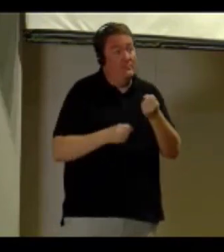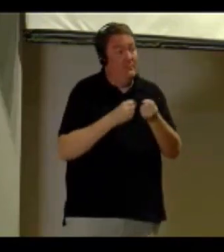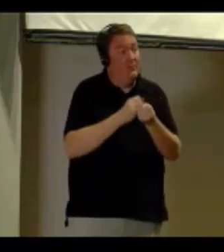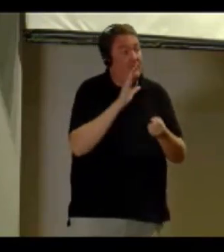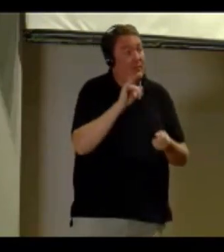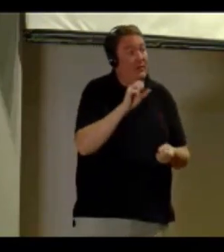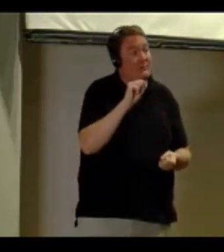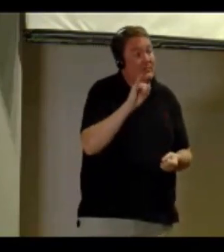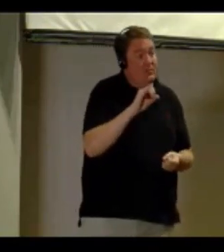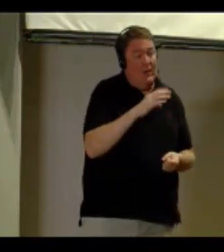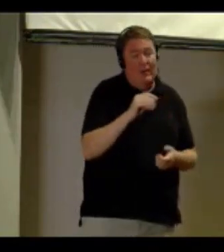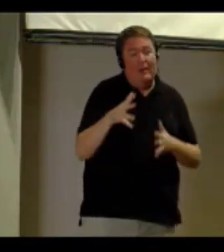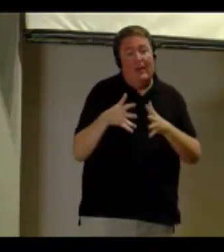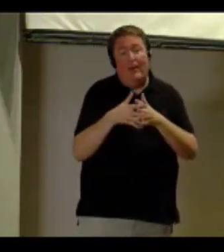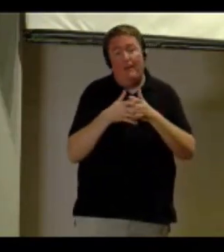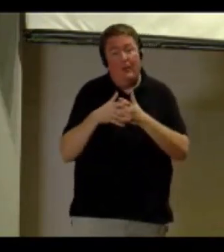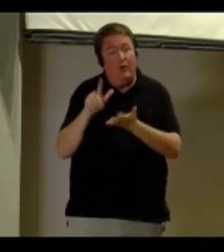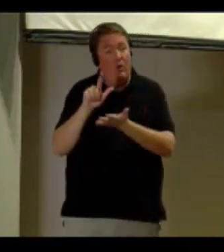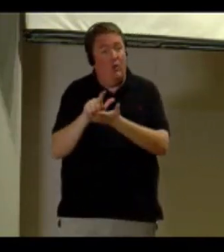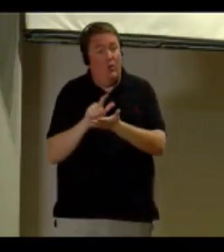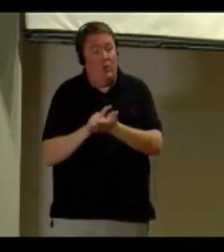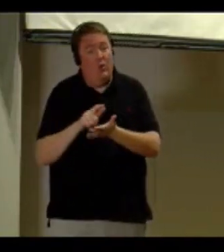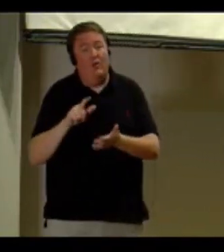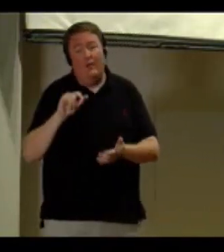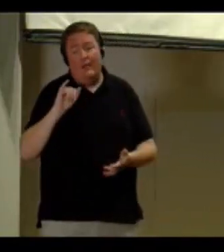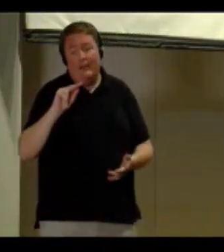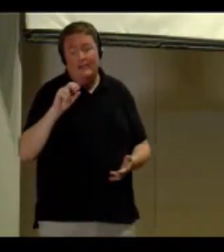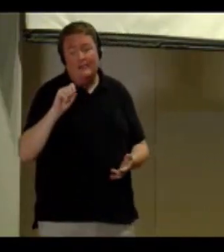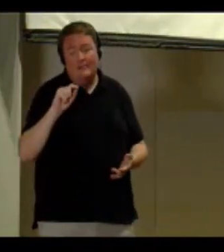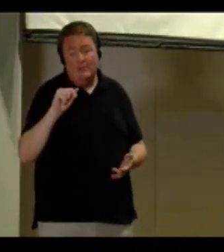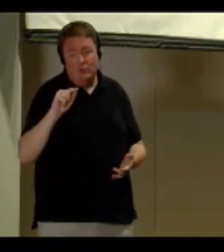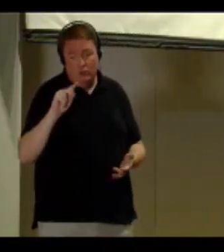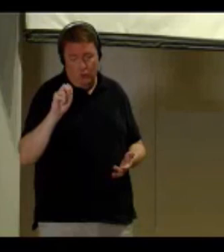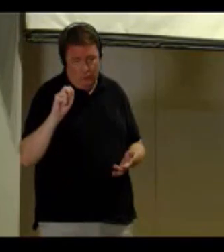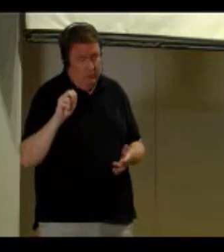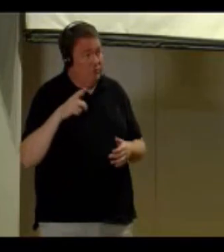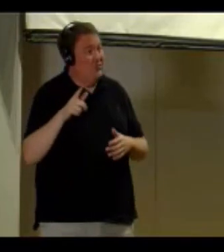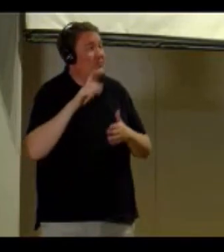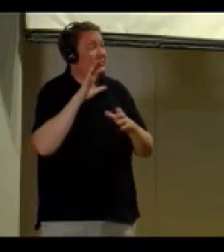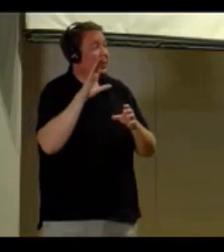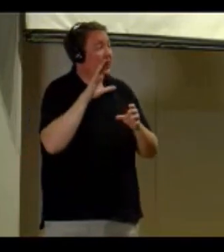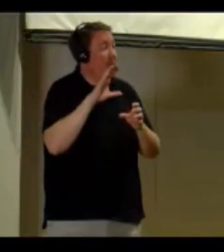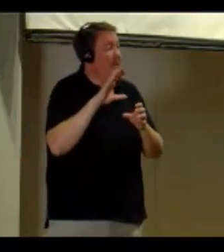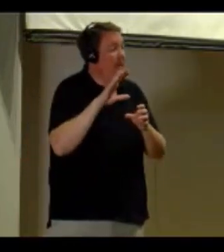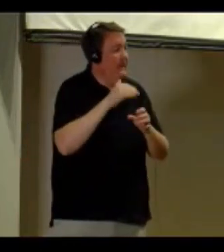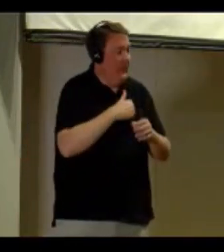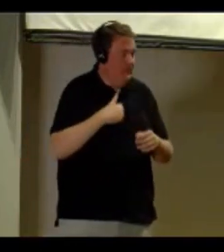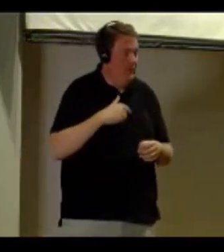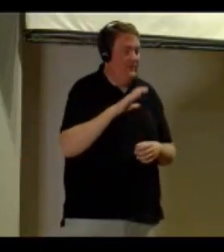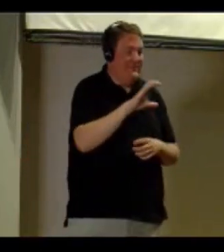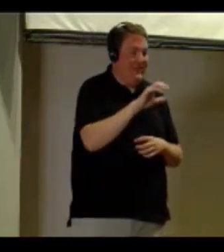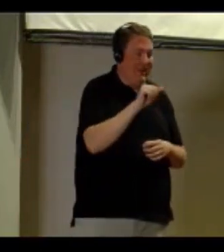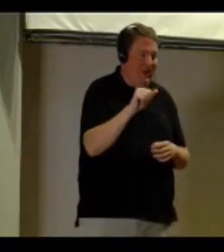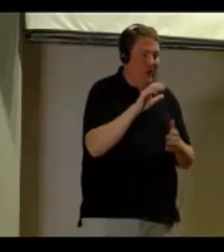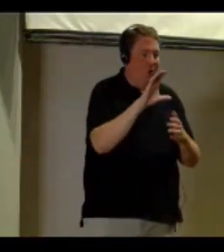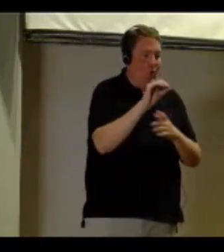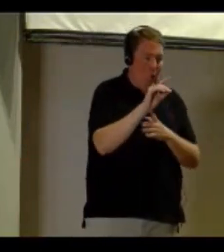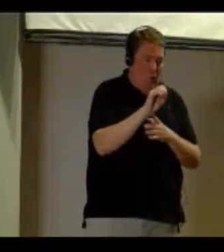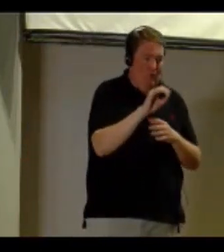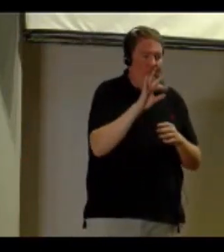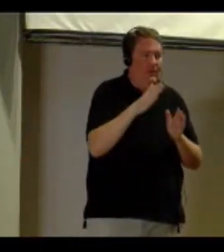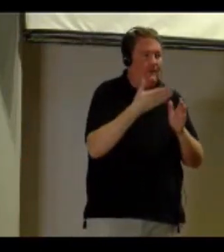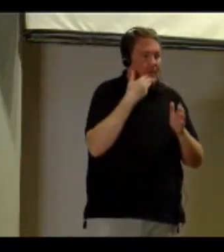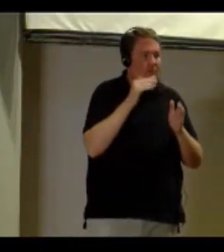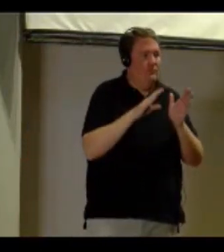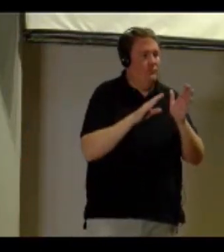the American Law Institute. She was a member of the Legal Advisory Council for CAA's Code of Best Practices in Fair